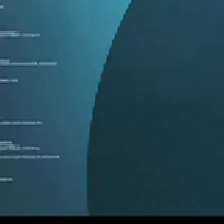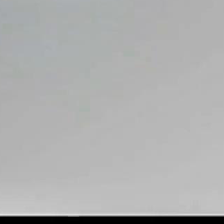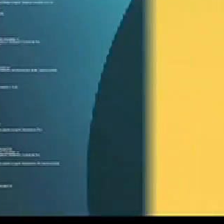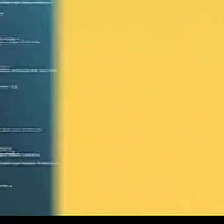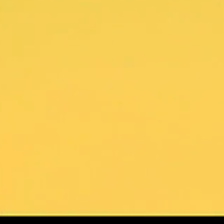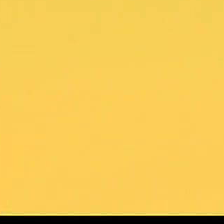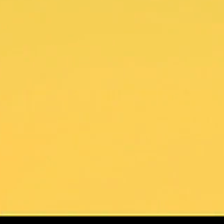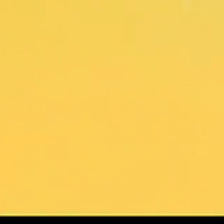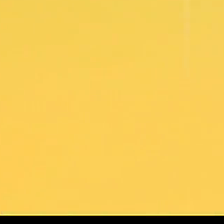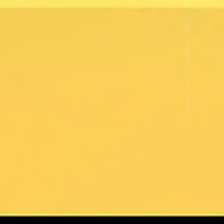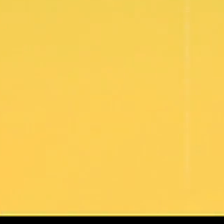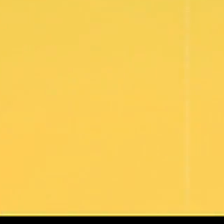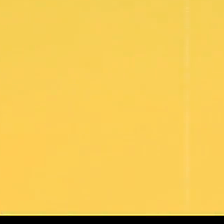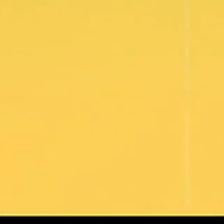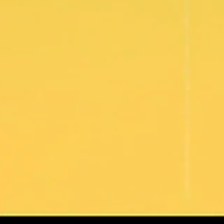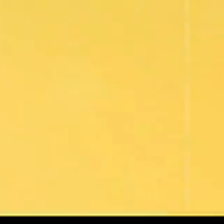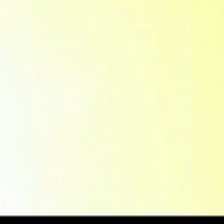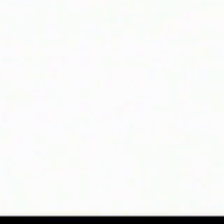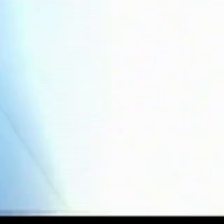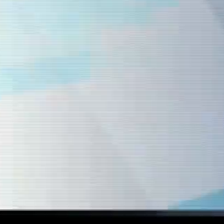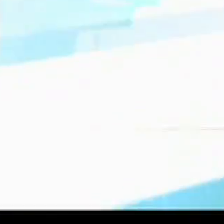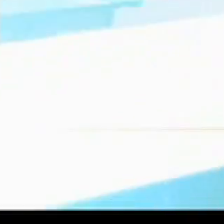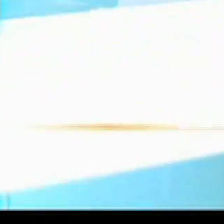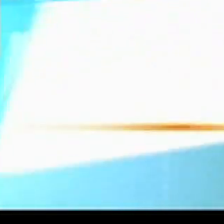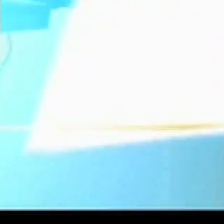Now in HD.